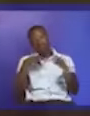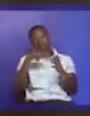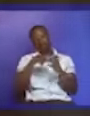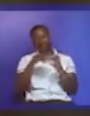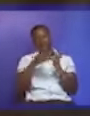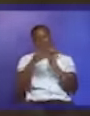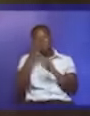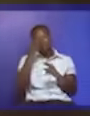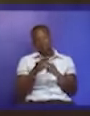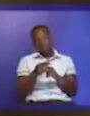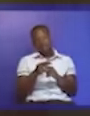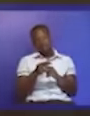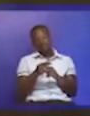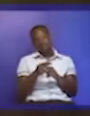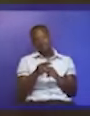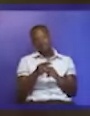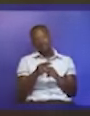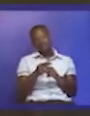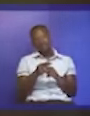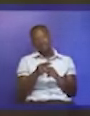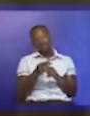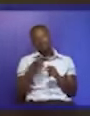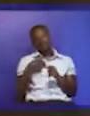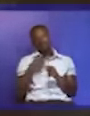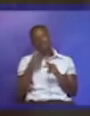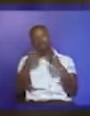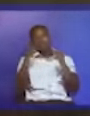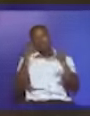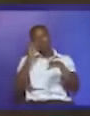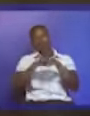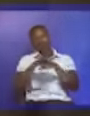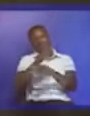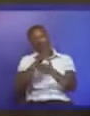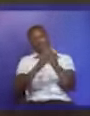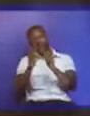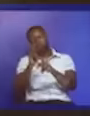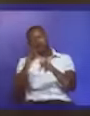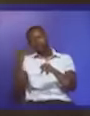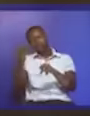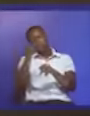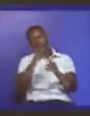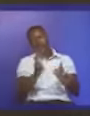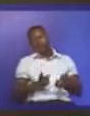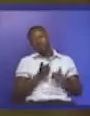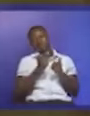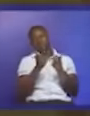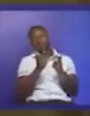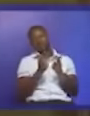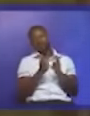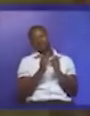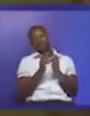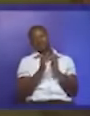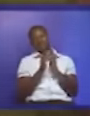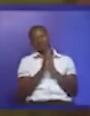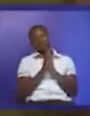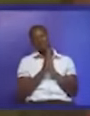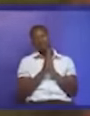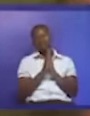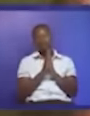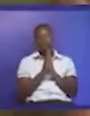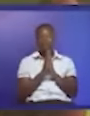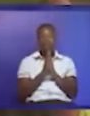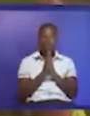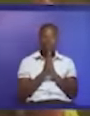Jesus. I'm declaring over someone's life. Maris Kati Barusia Kapra